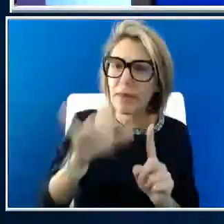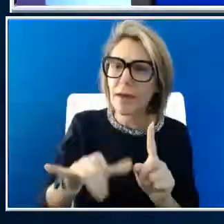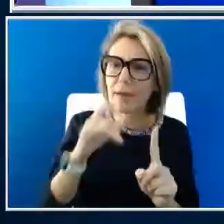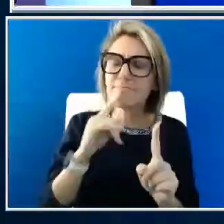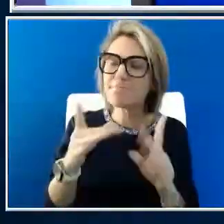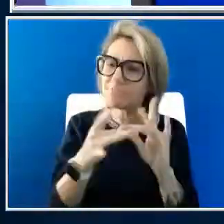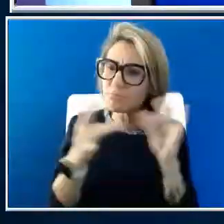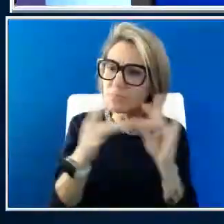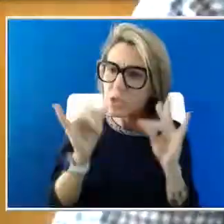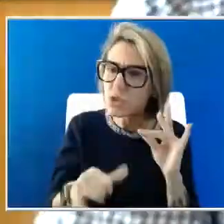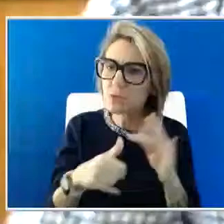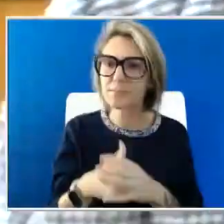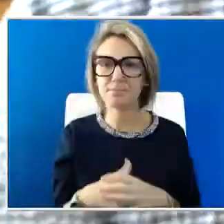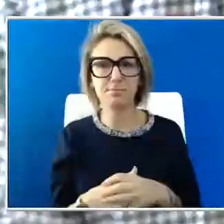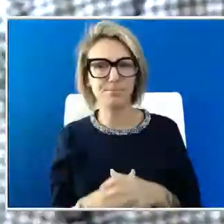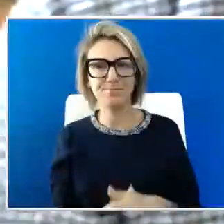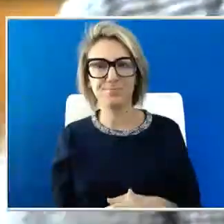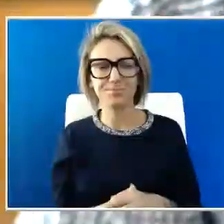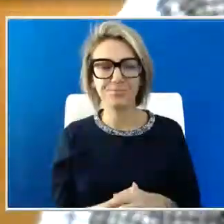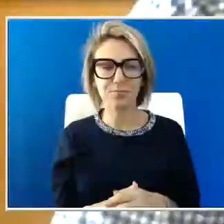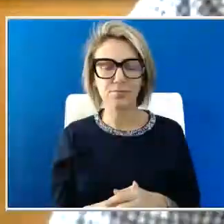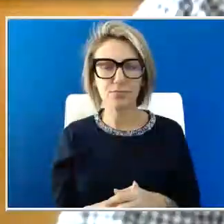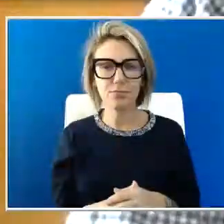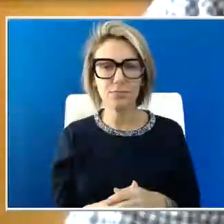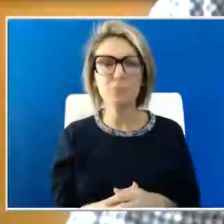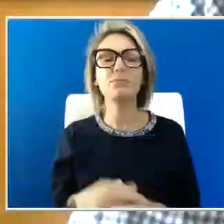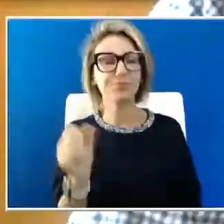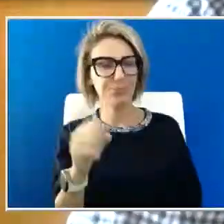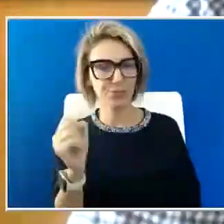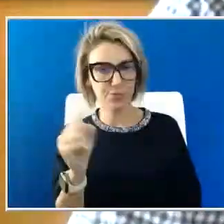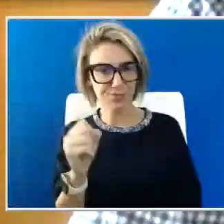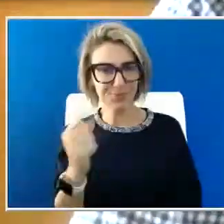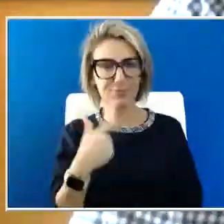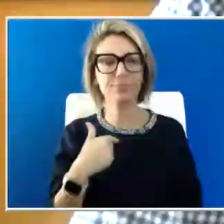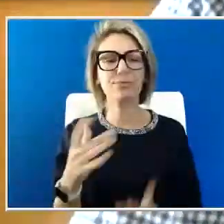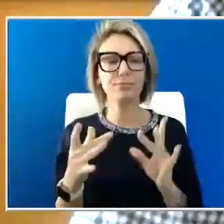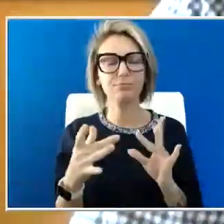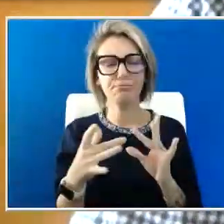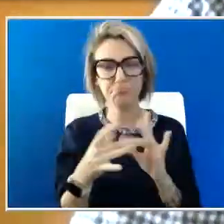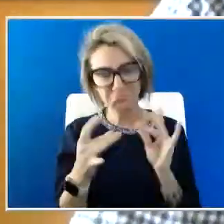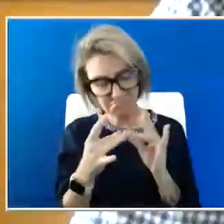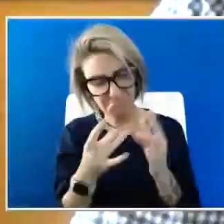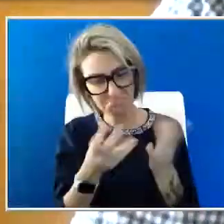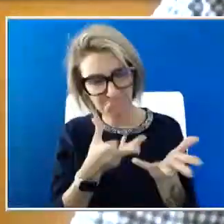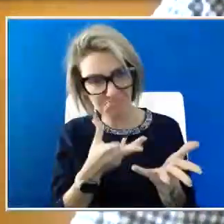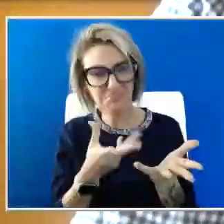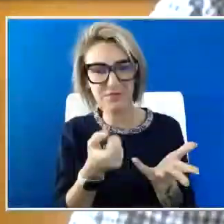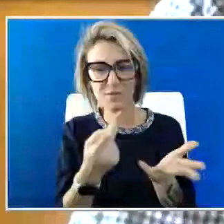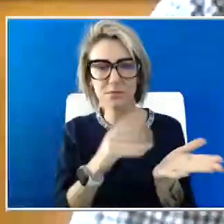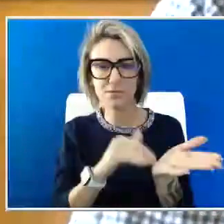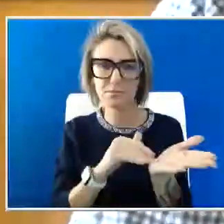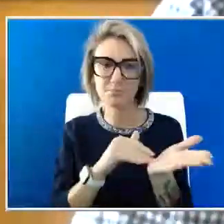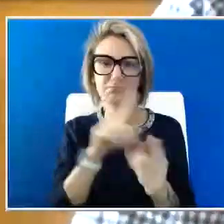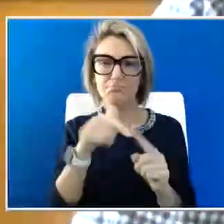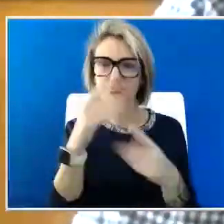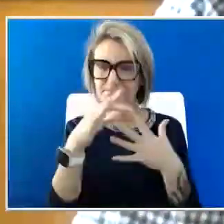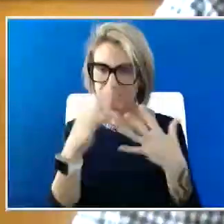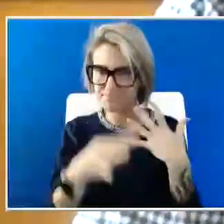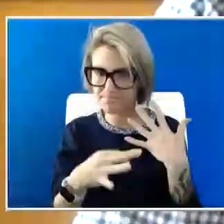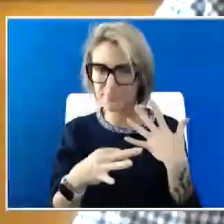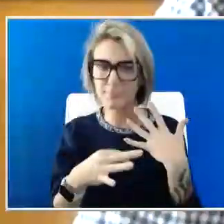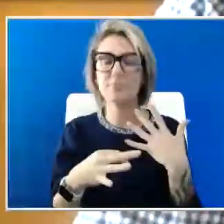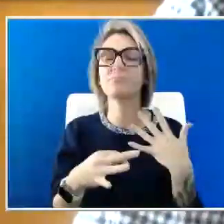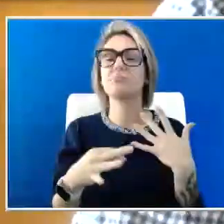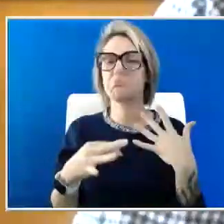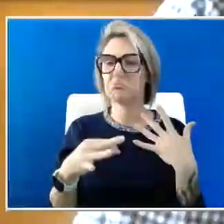have? Yeah, I had spoken to a couple doctors about the options that I